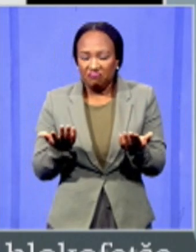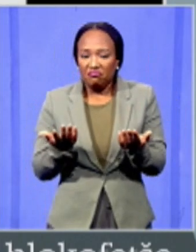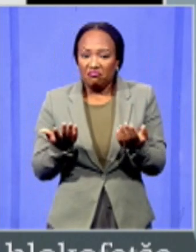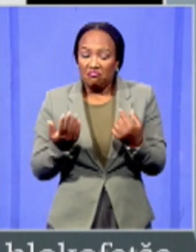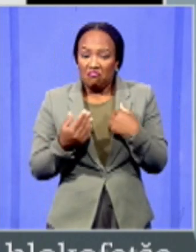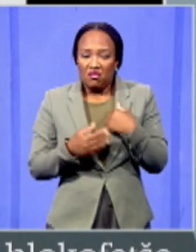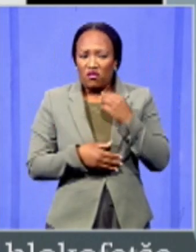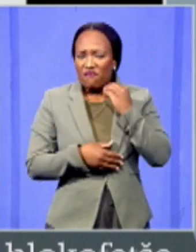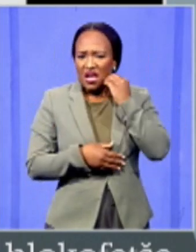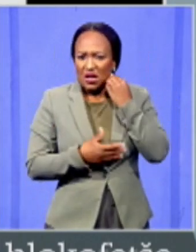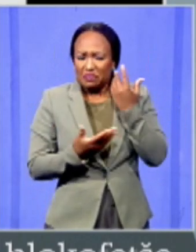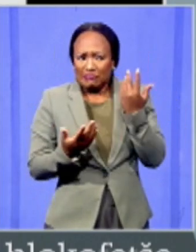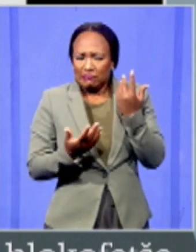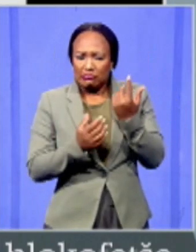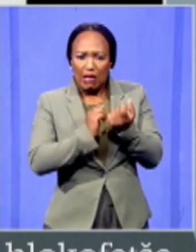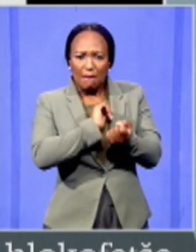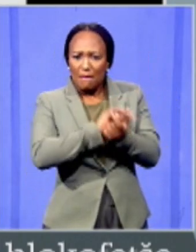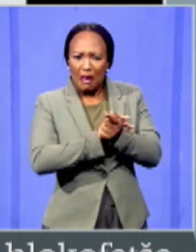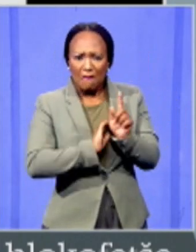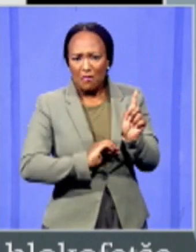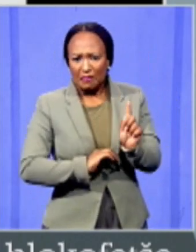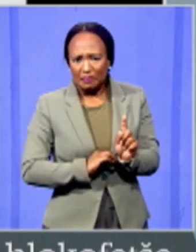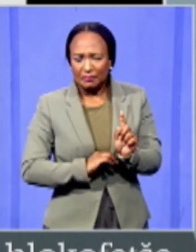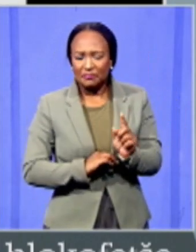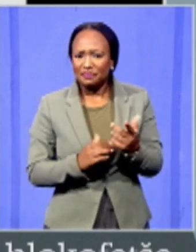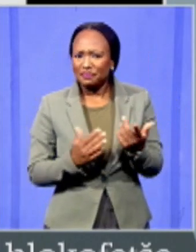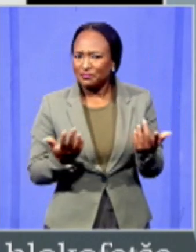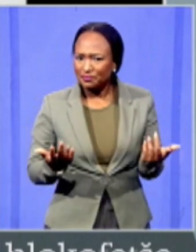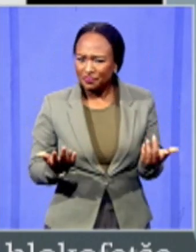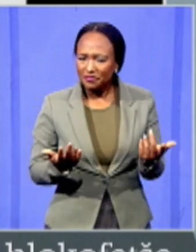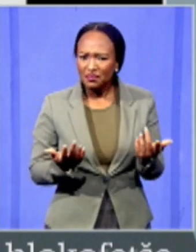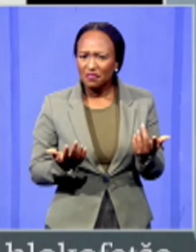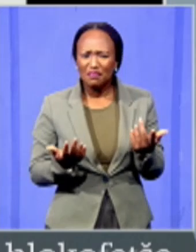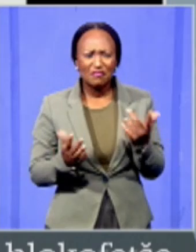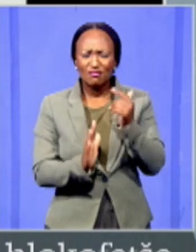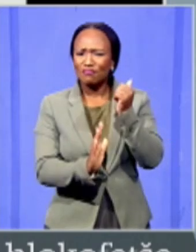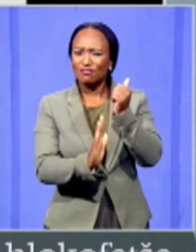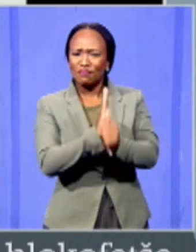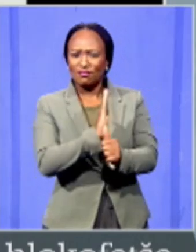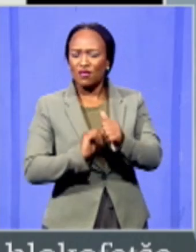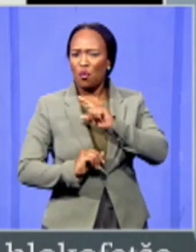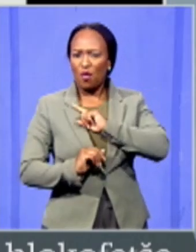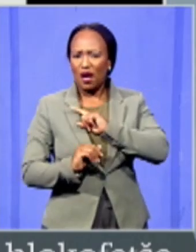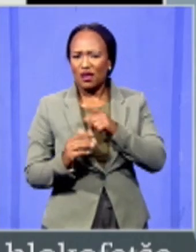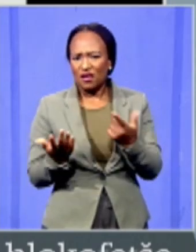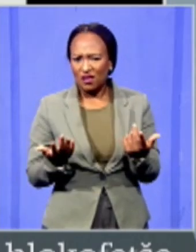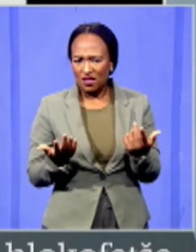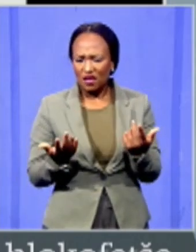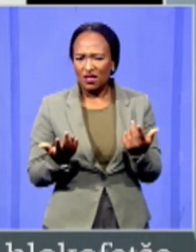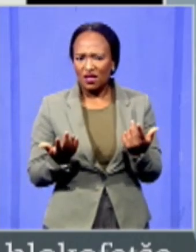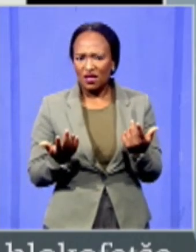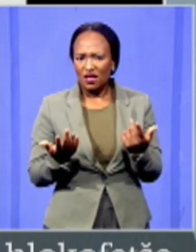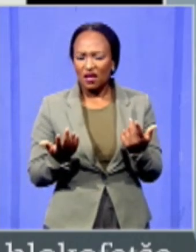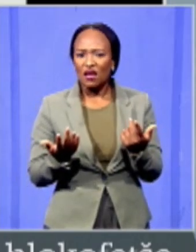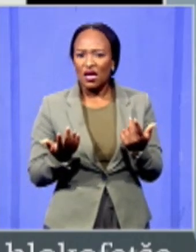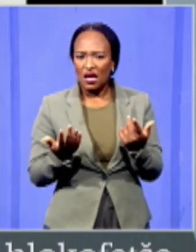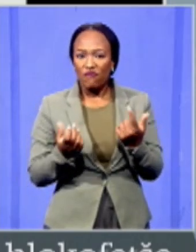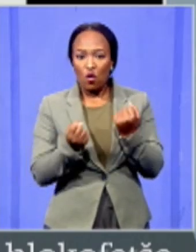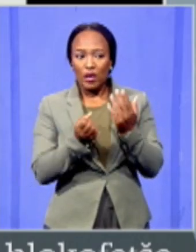out what happened, what led to the murder, and also a case of